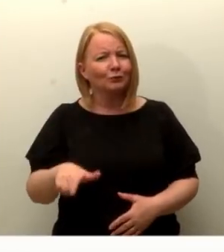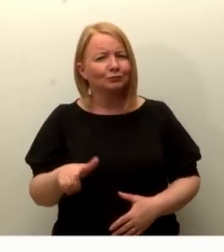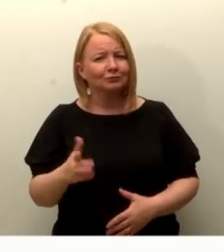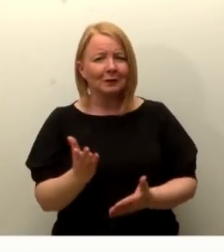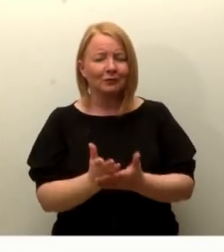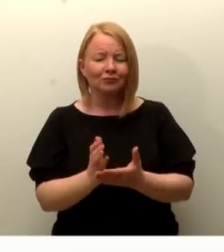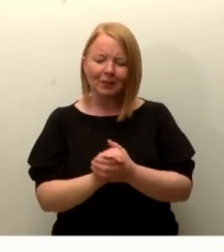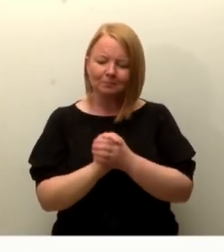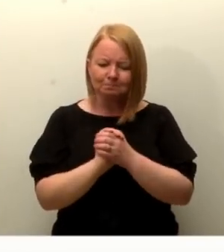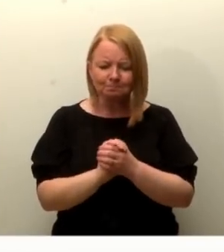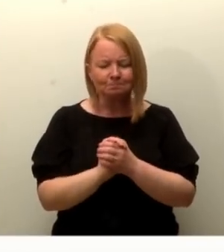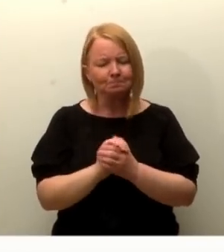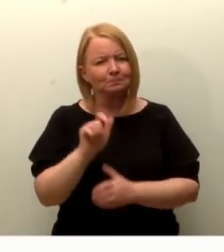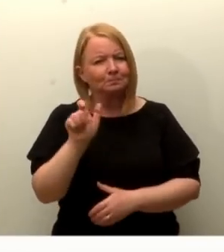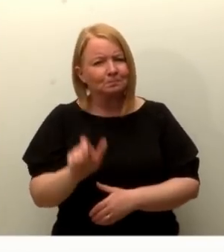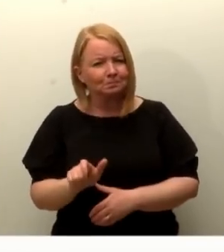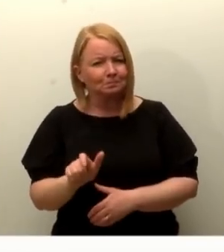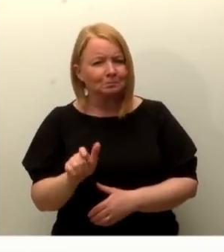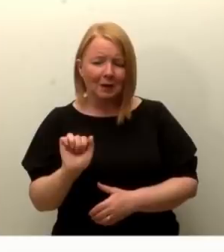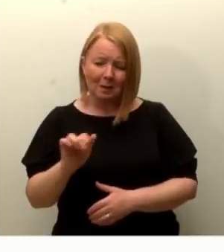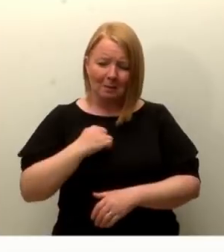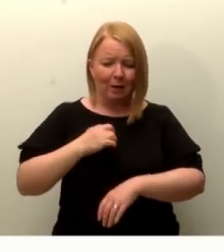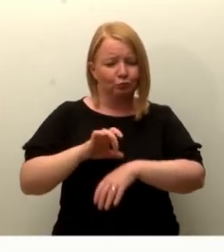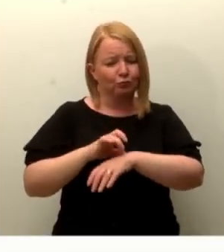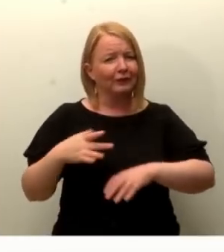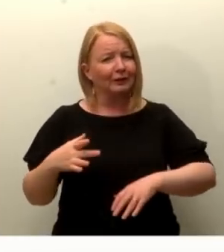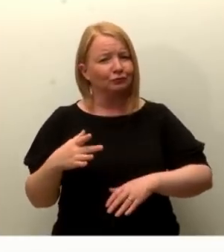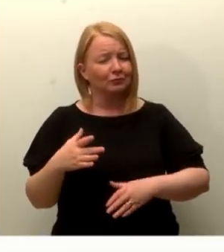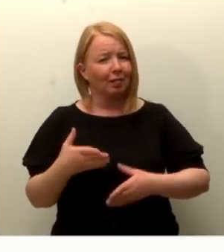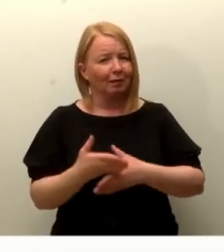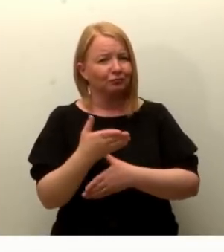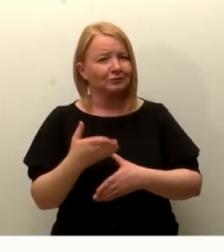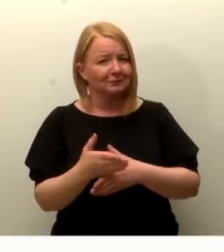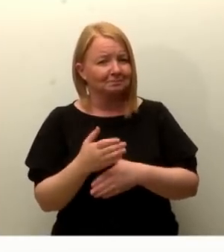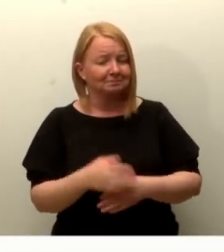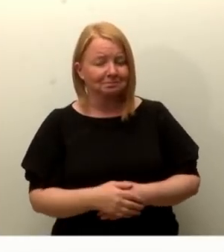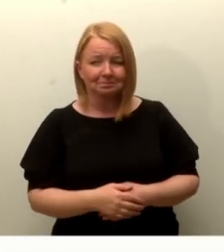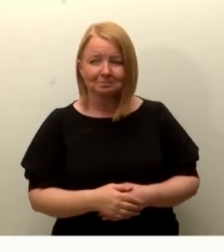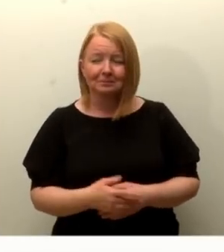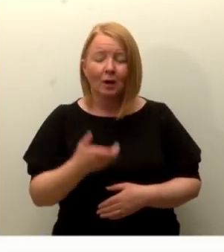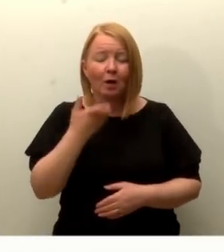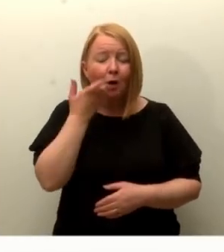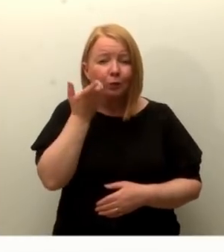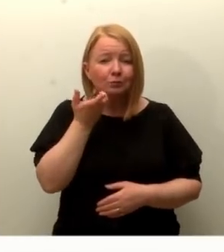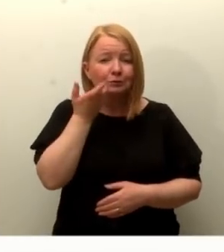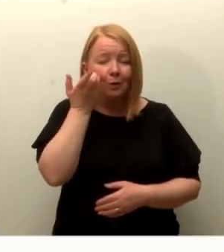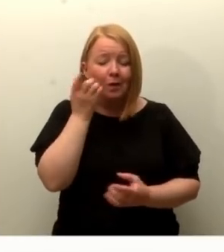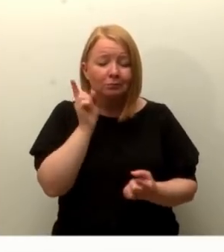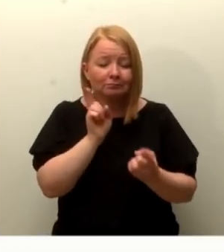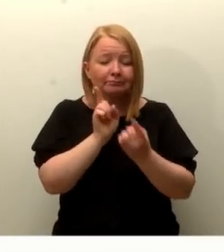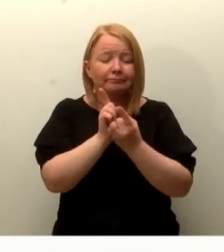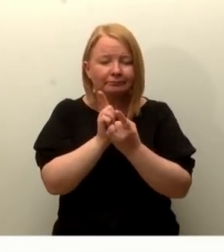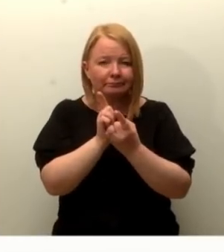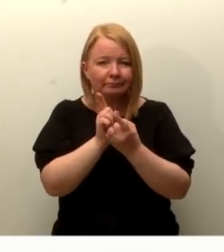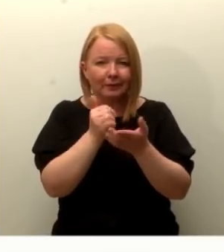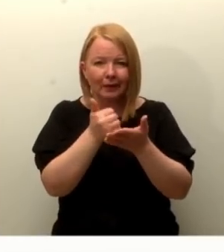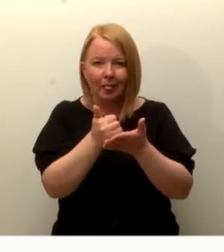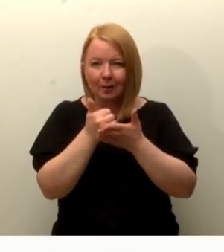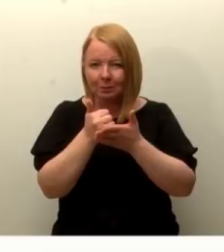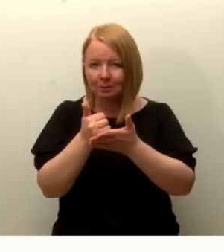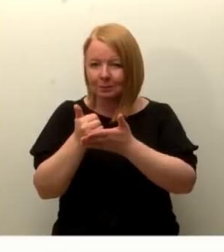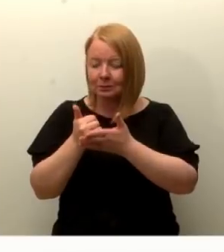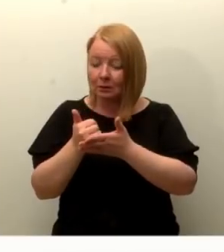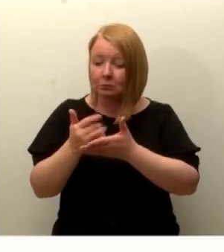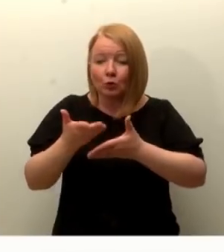individuals that I have encountered in my professional career. He is always available and willing to help and offer